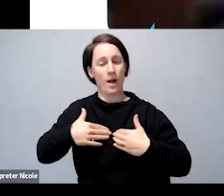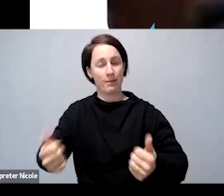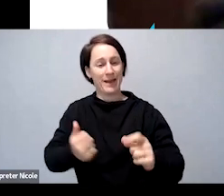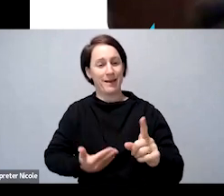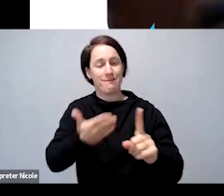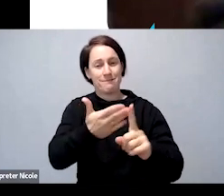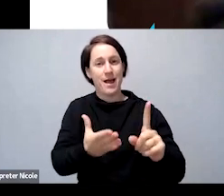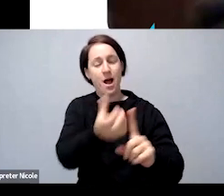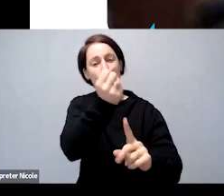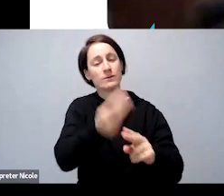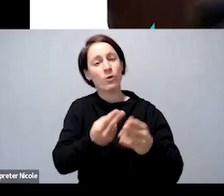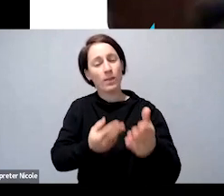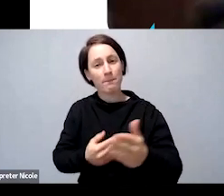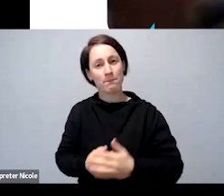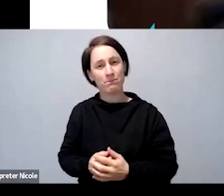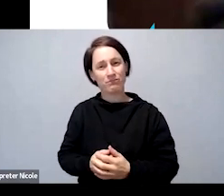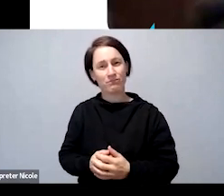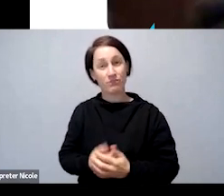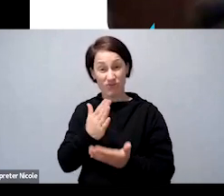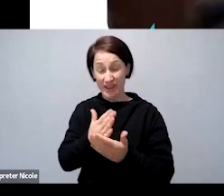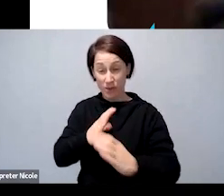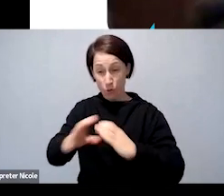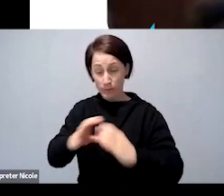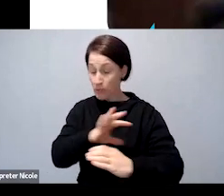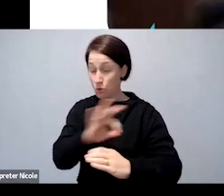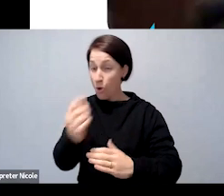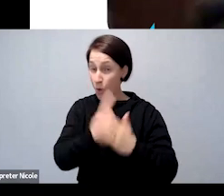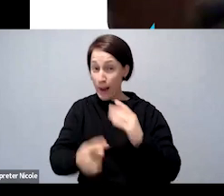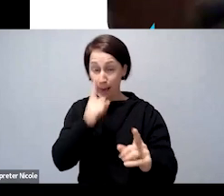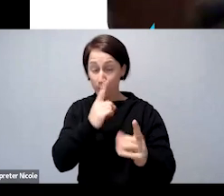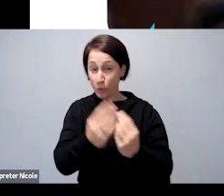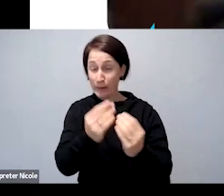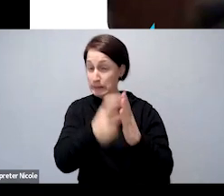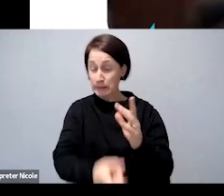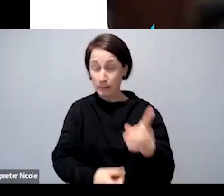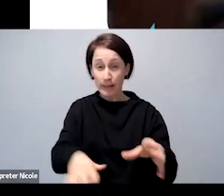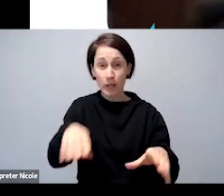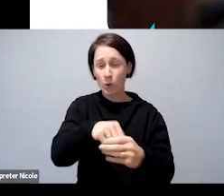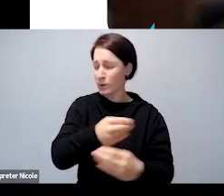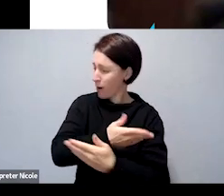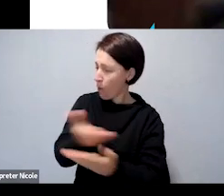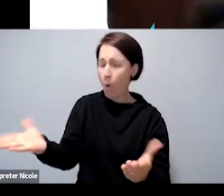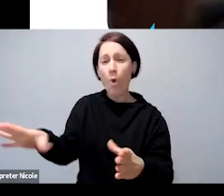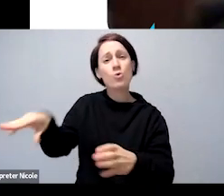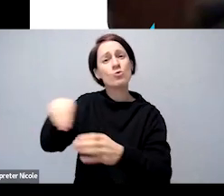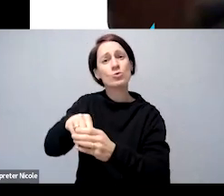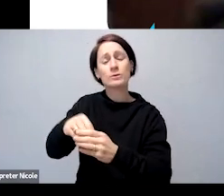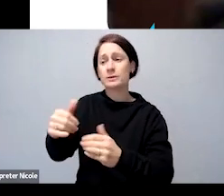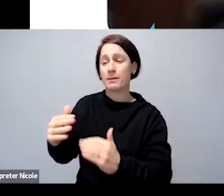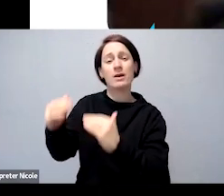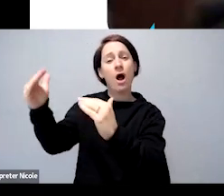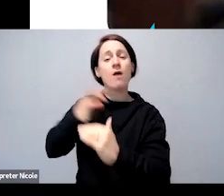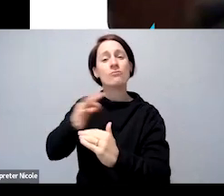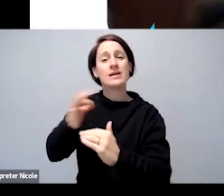Those conversations become not just about people with disability, but all groups considered at greater risk in